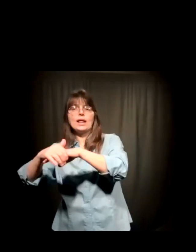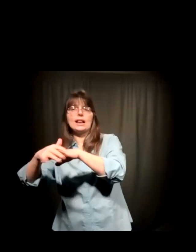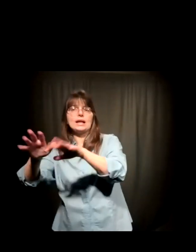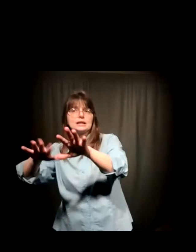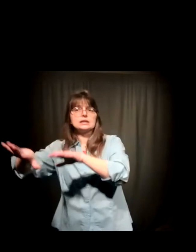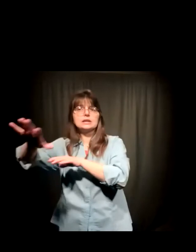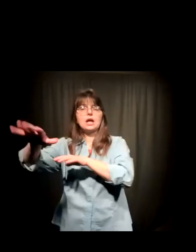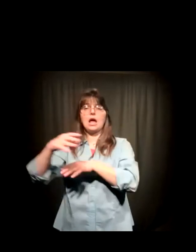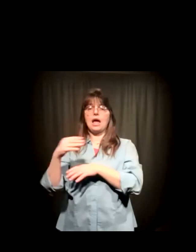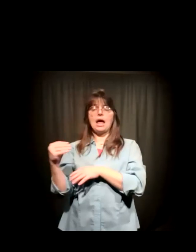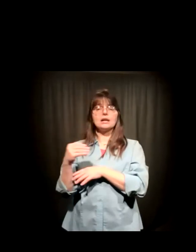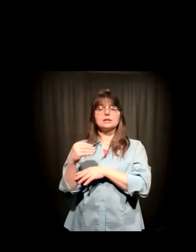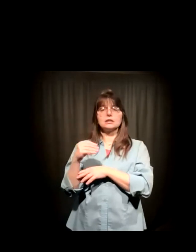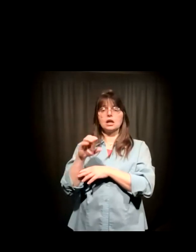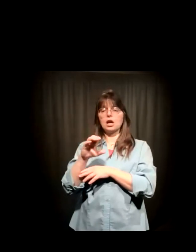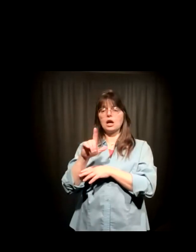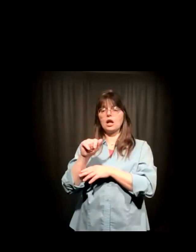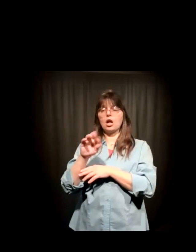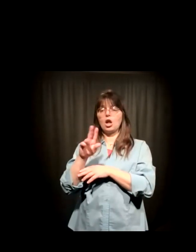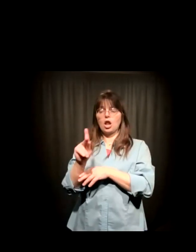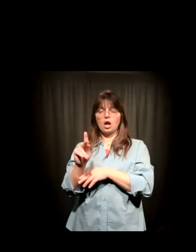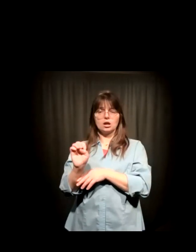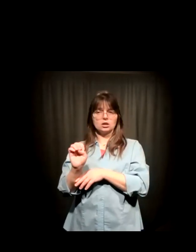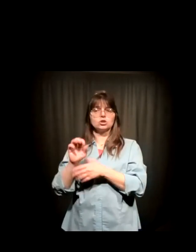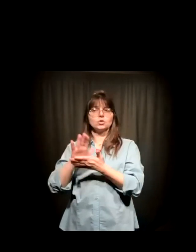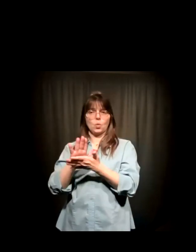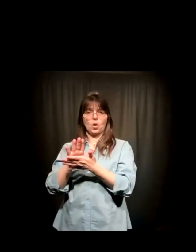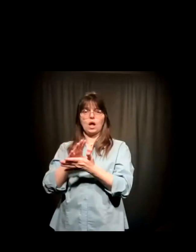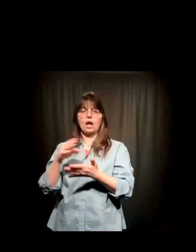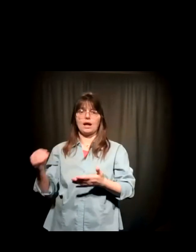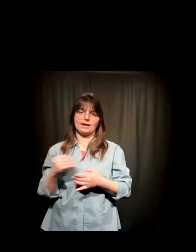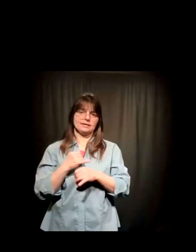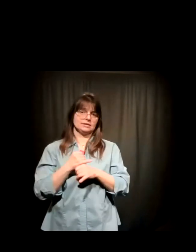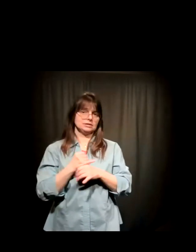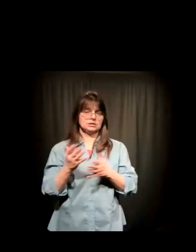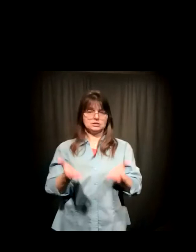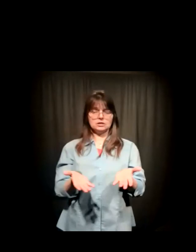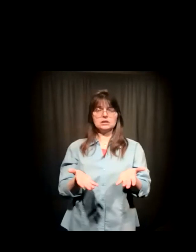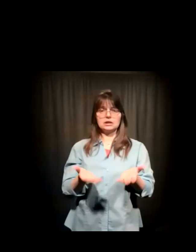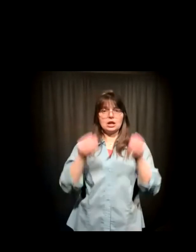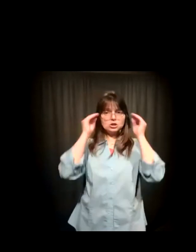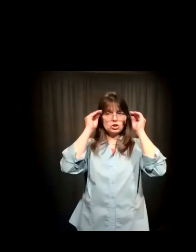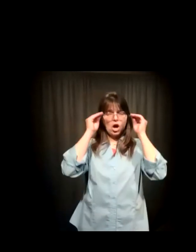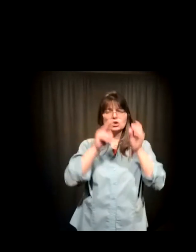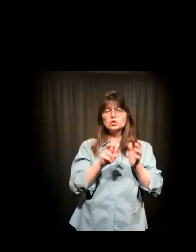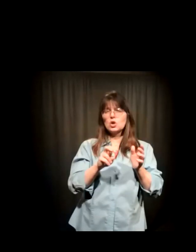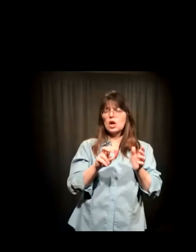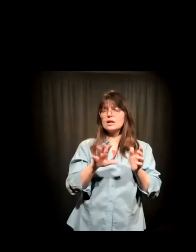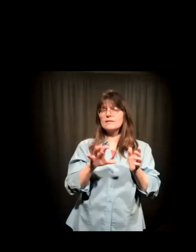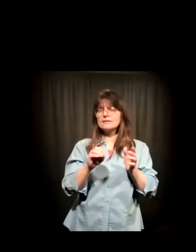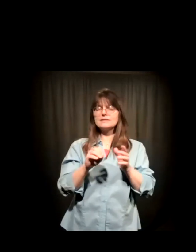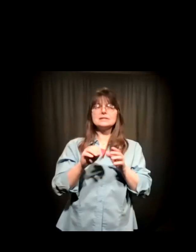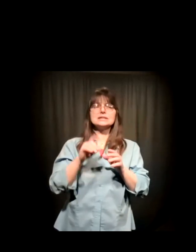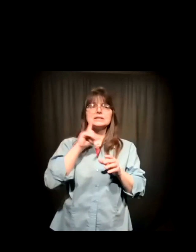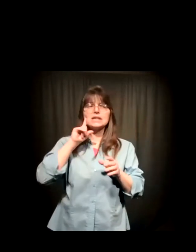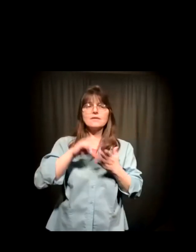where he taught a classroom of 250 deaf students the symbols of visible speech. Then, like a